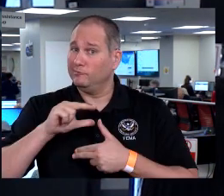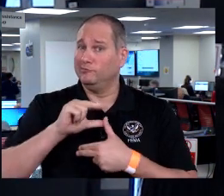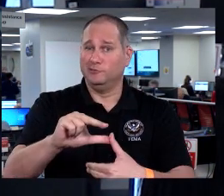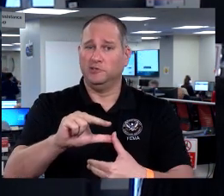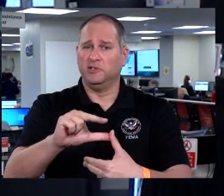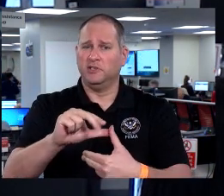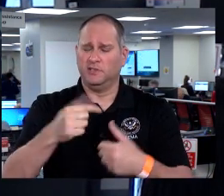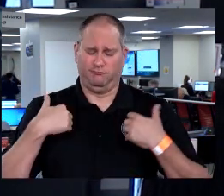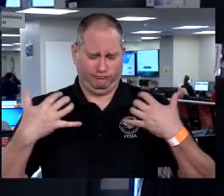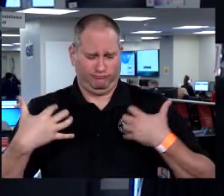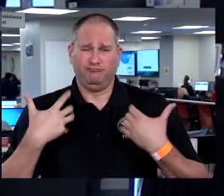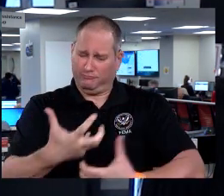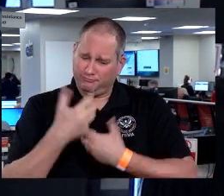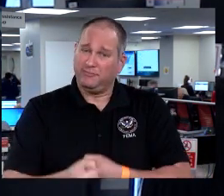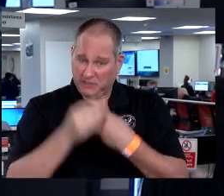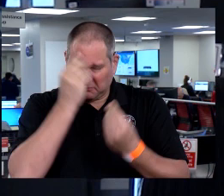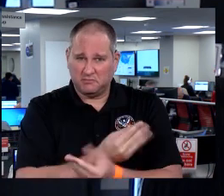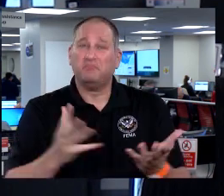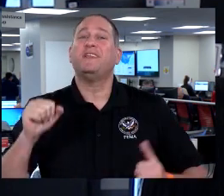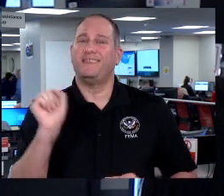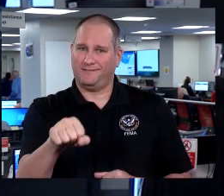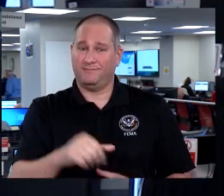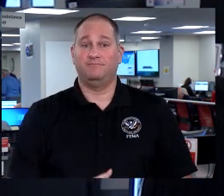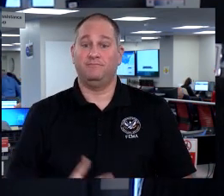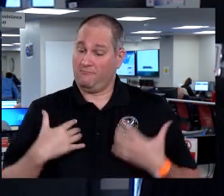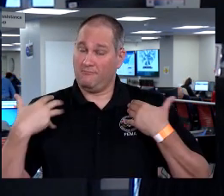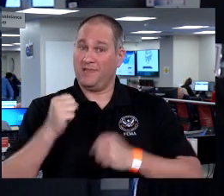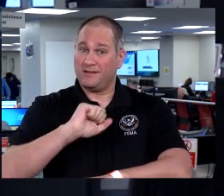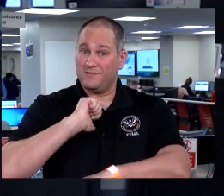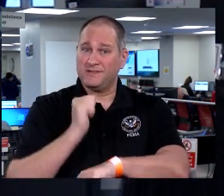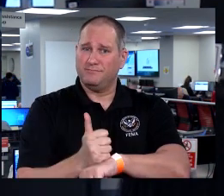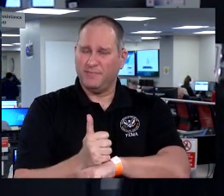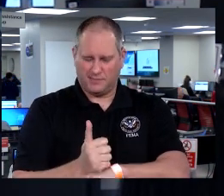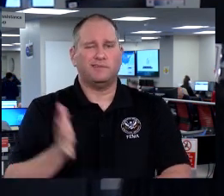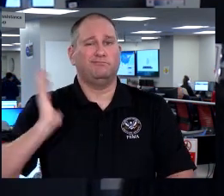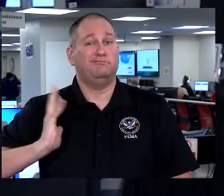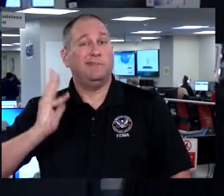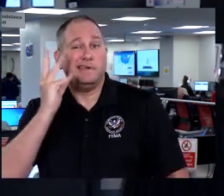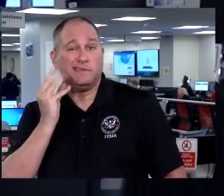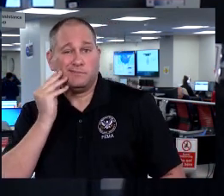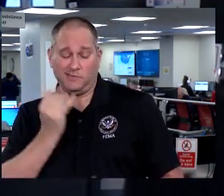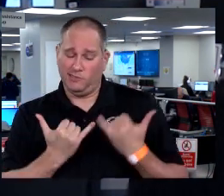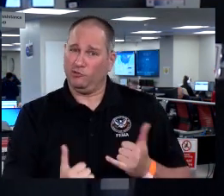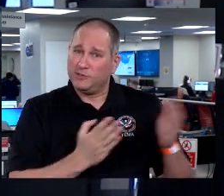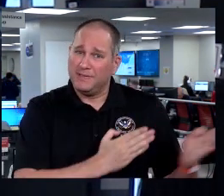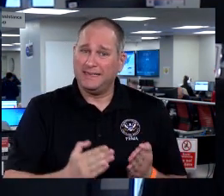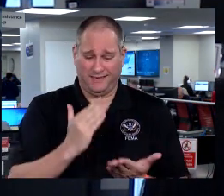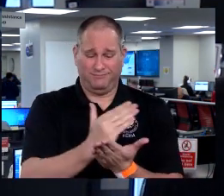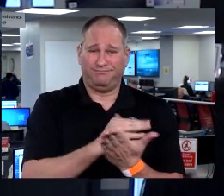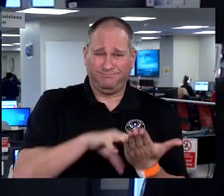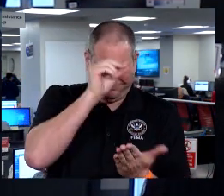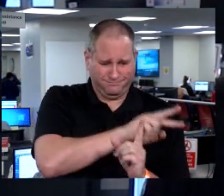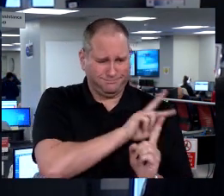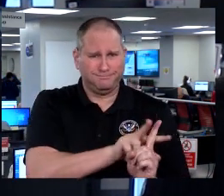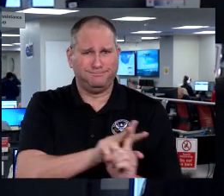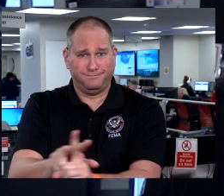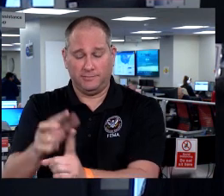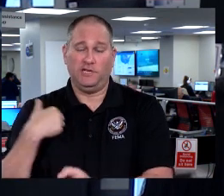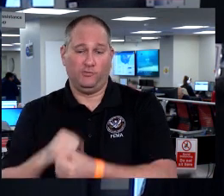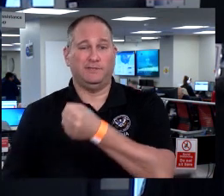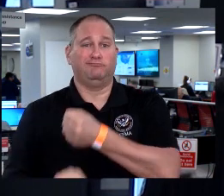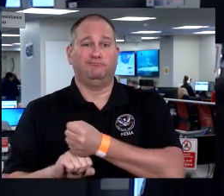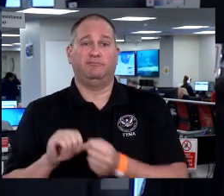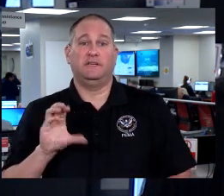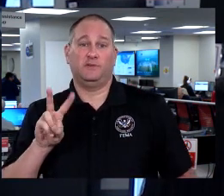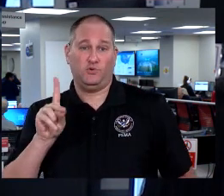disaster, such as a hurricane. I can confidently say yes. My confidence is based on our experience, current planning, and applying the lessons we are